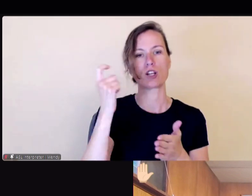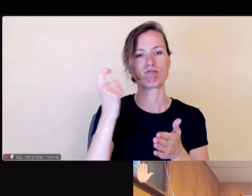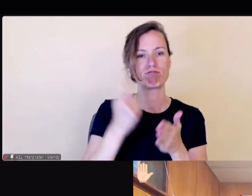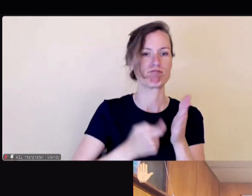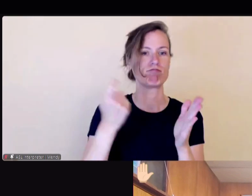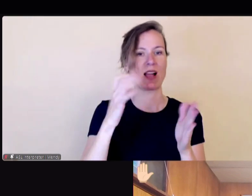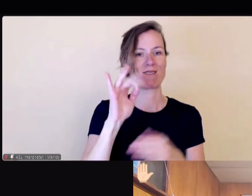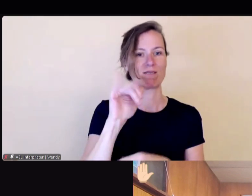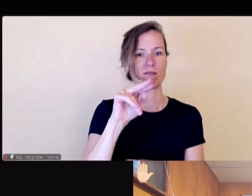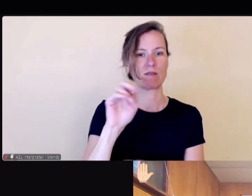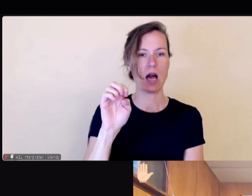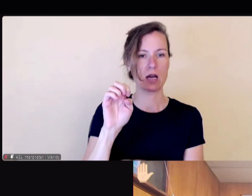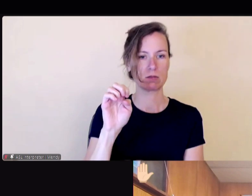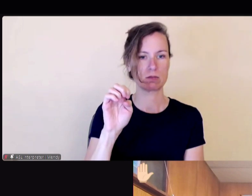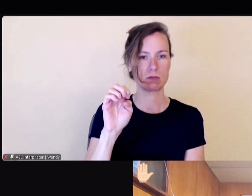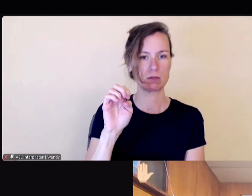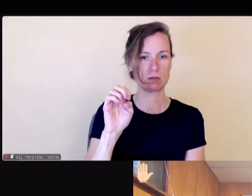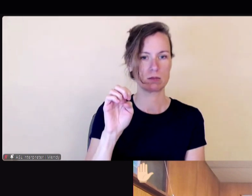that.